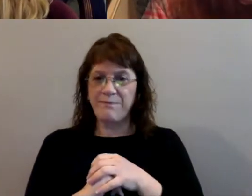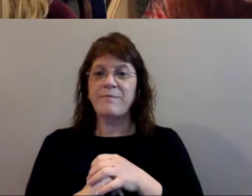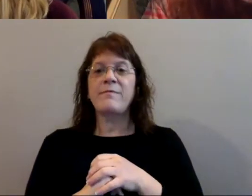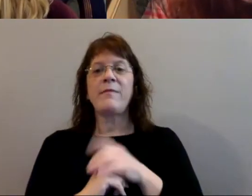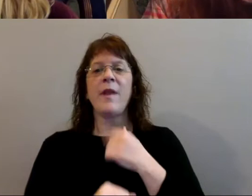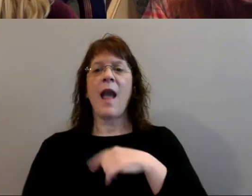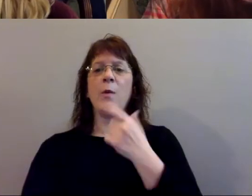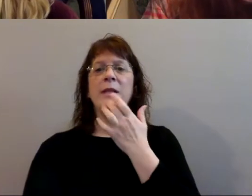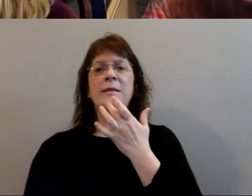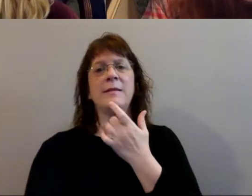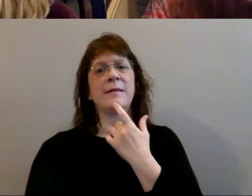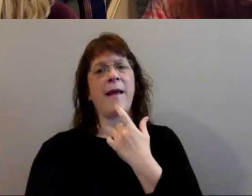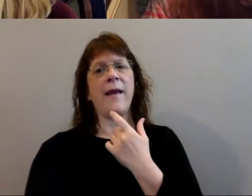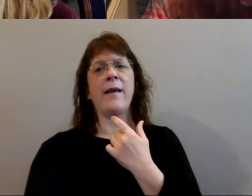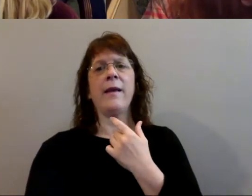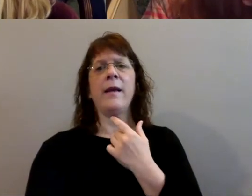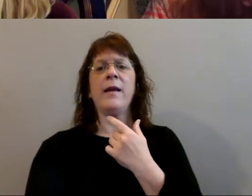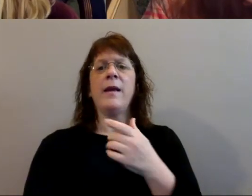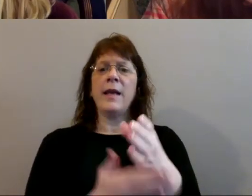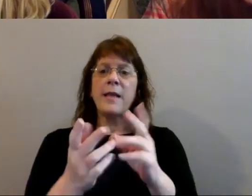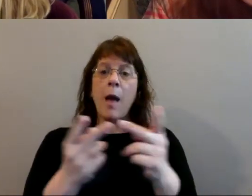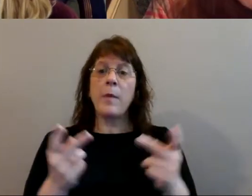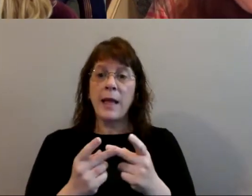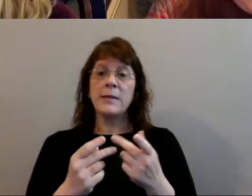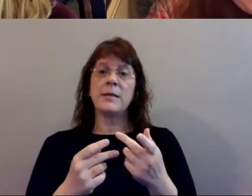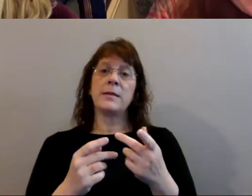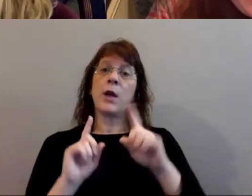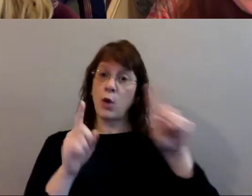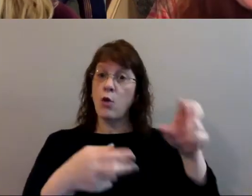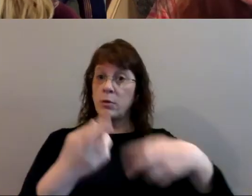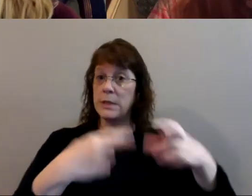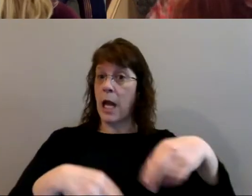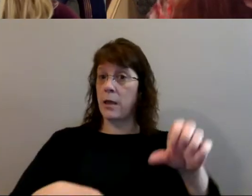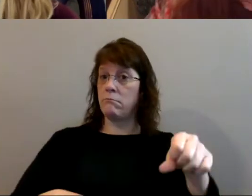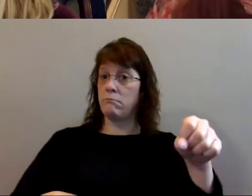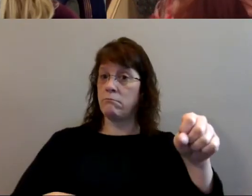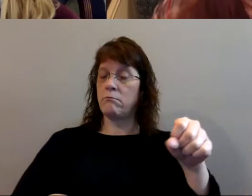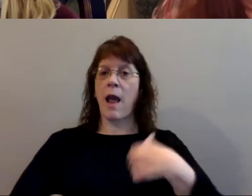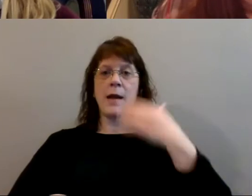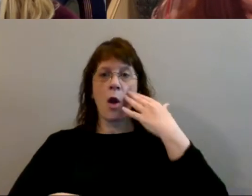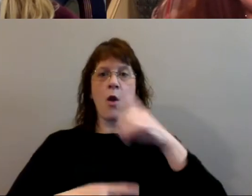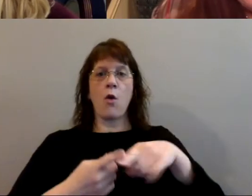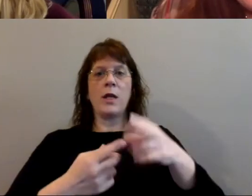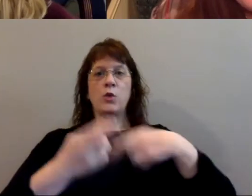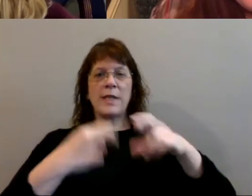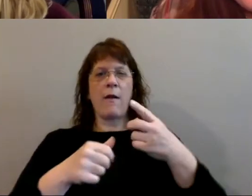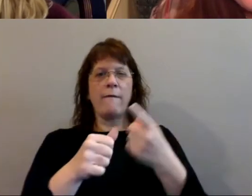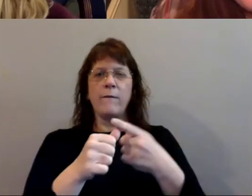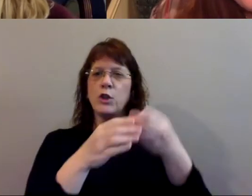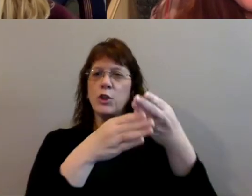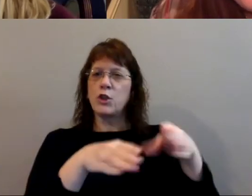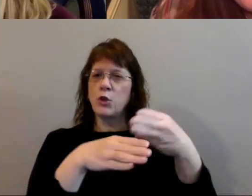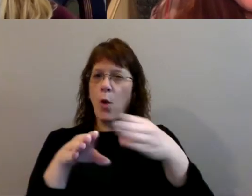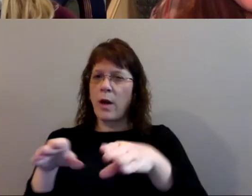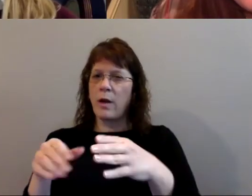that in some places it really does go to recycling. And when it's recycled, I think first it's sorted. I think there are a few methods